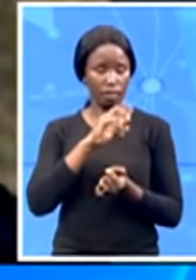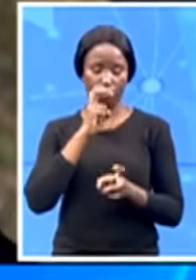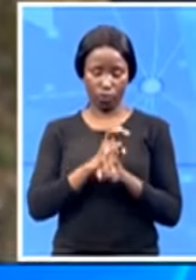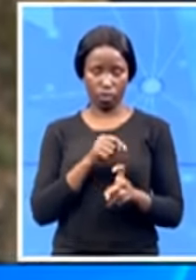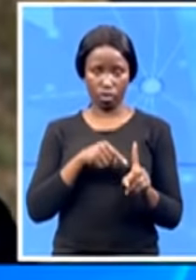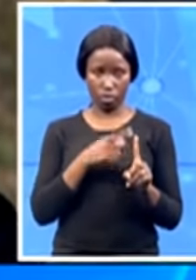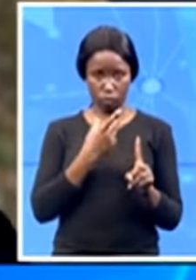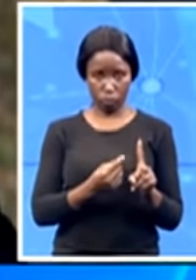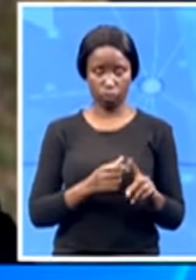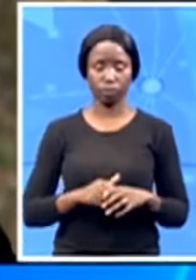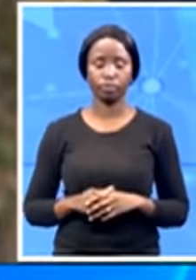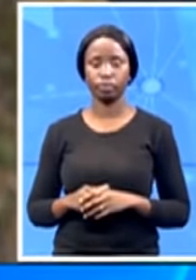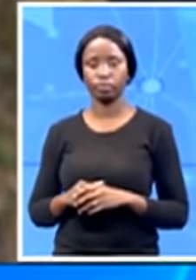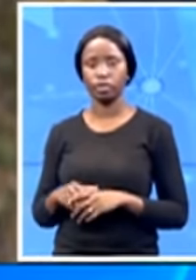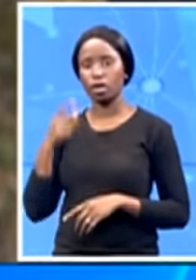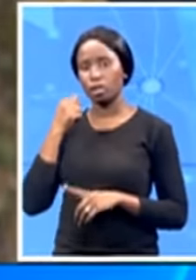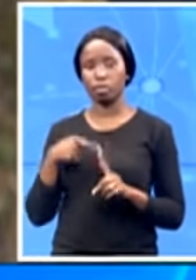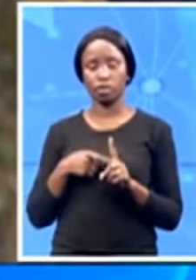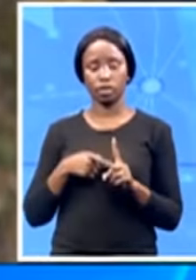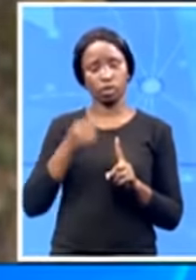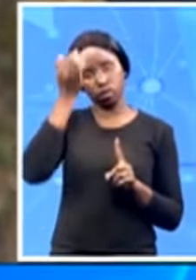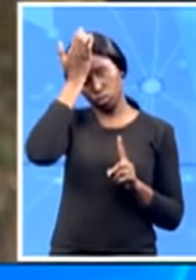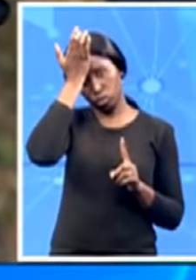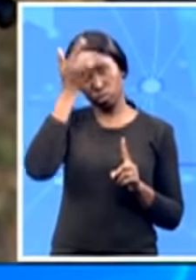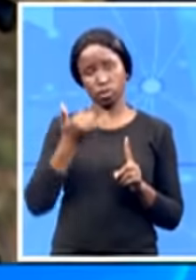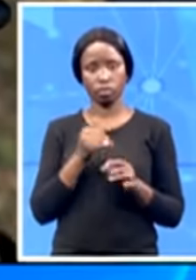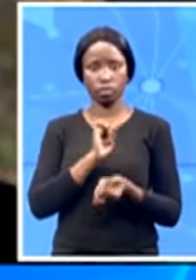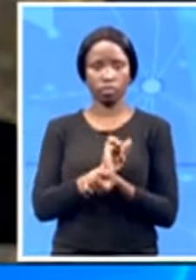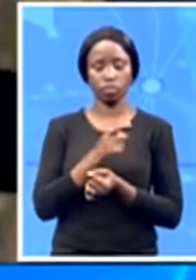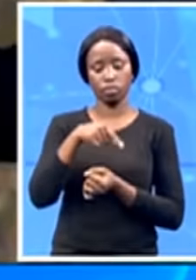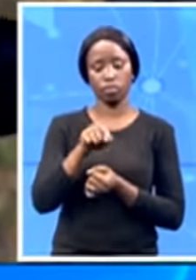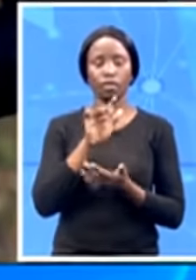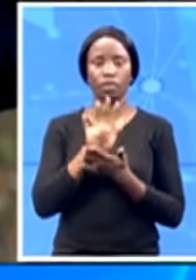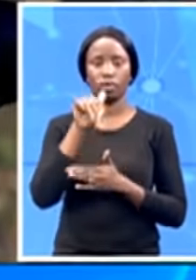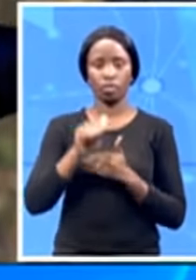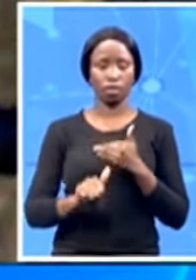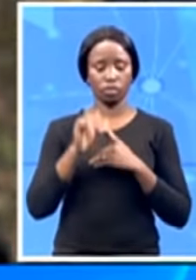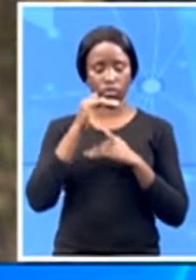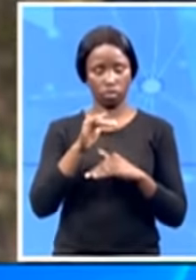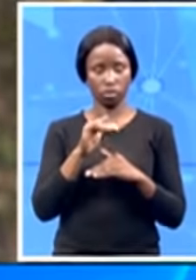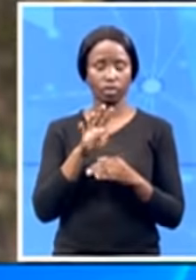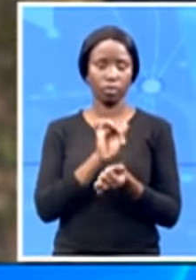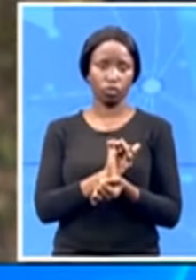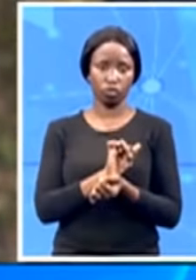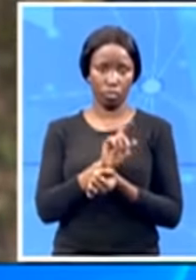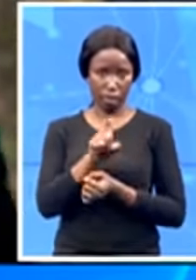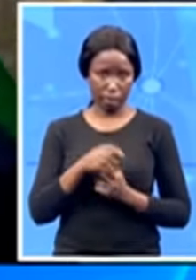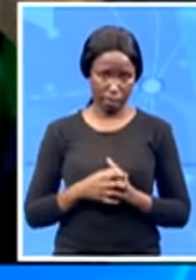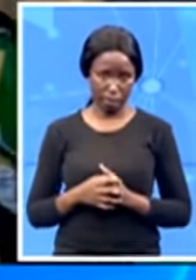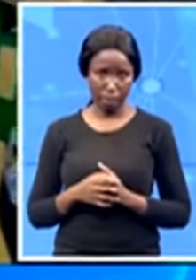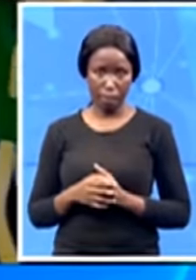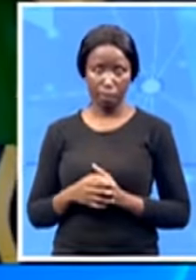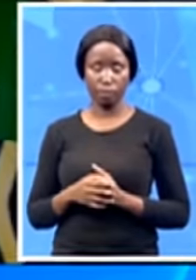Zuma is sentenced to undergo 15 months imprisonment. Samkele Masego, SABC